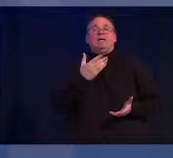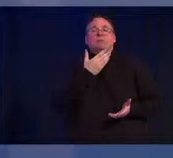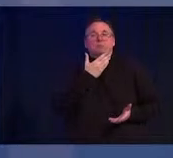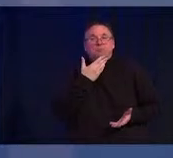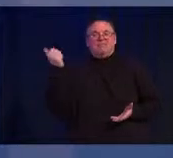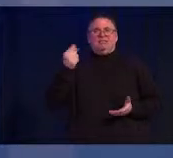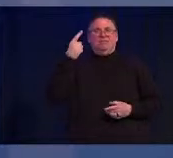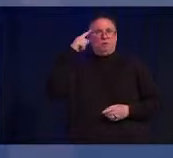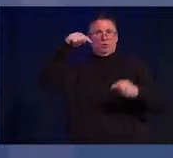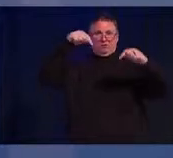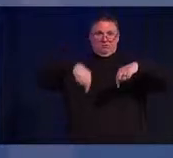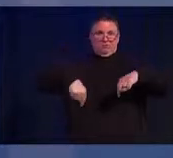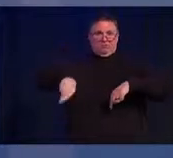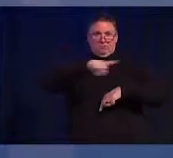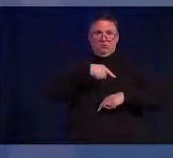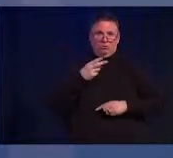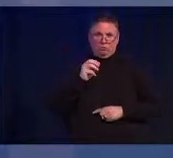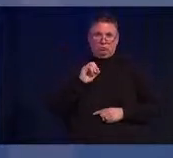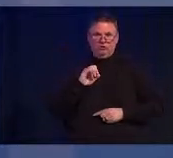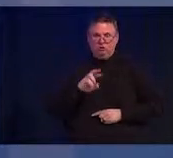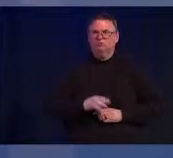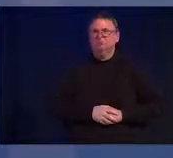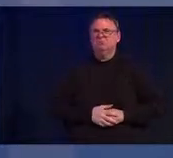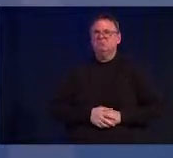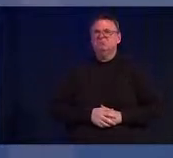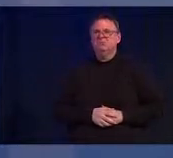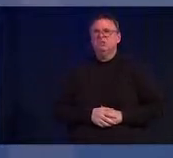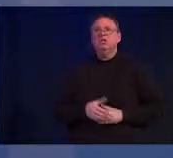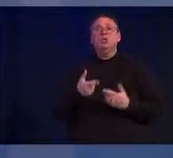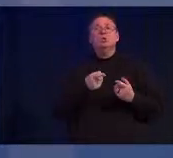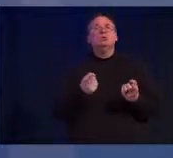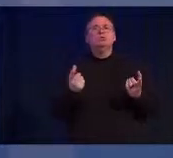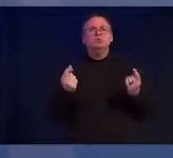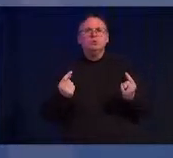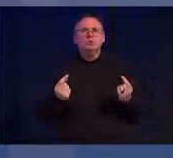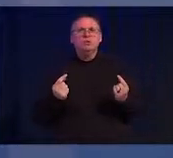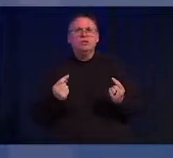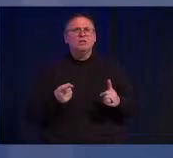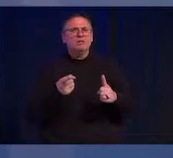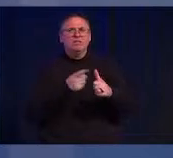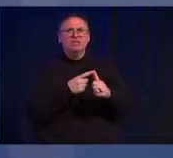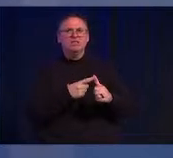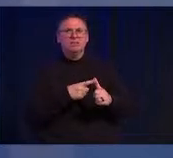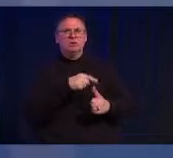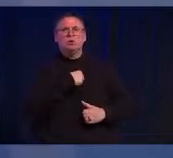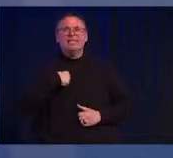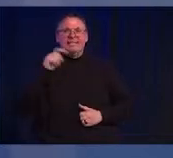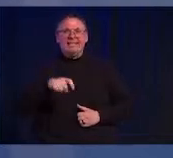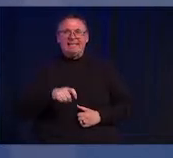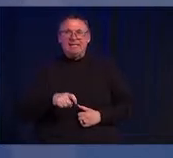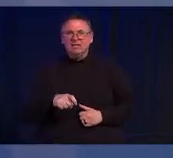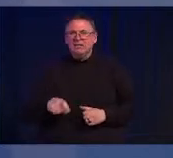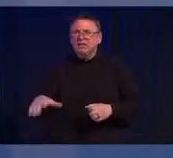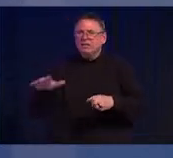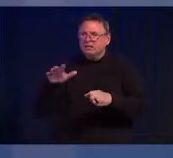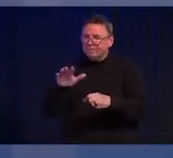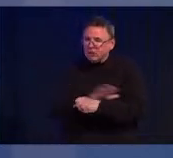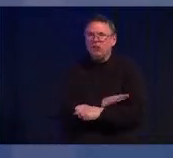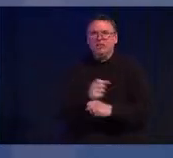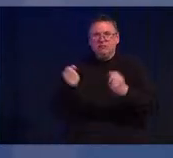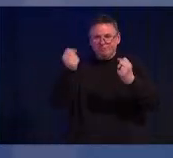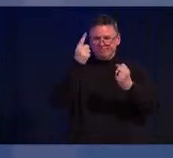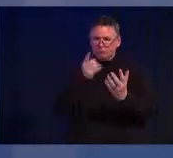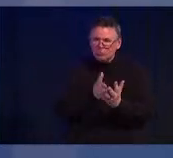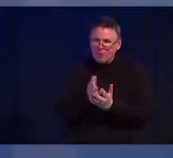citizenry. And so what we need to do is we first of all need to understand that we have